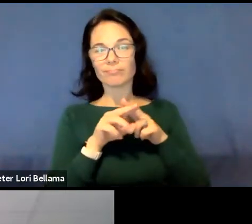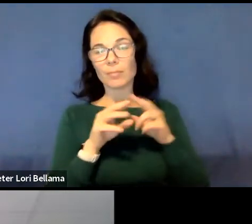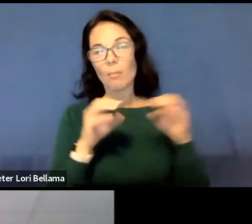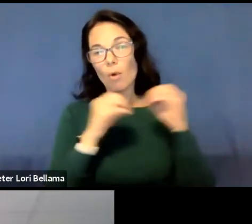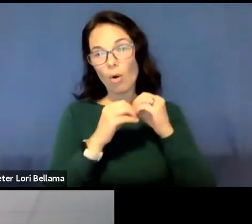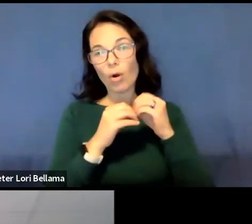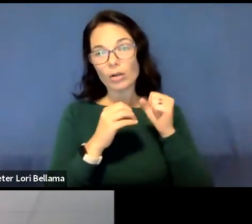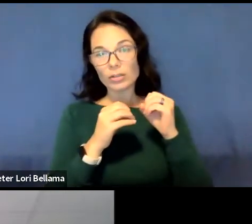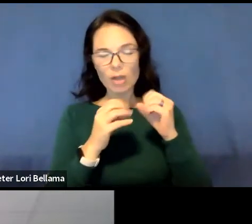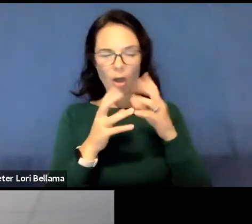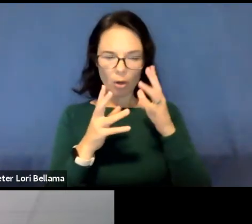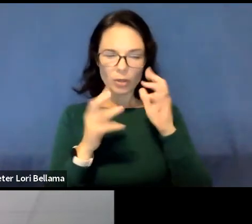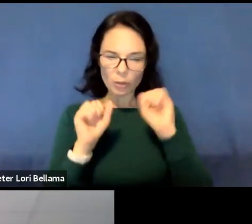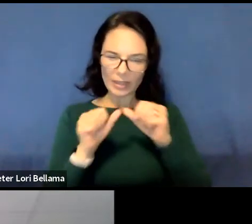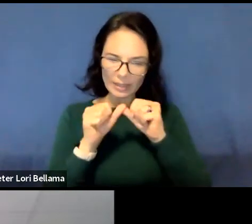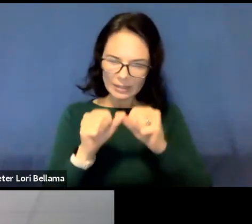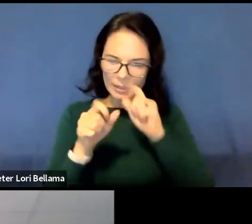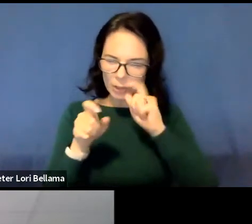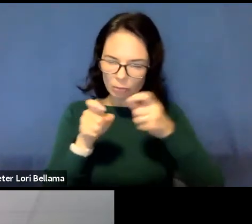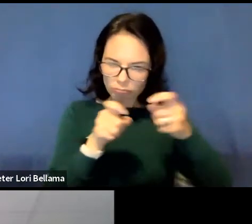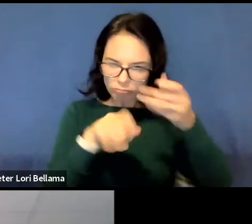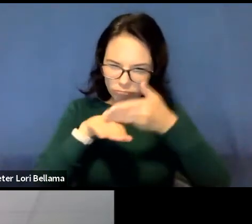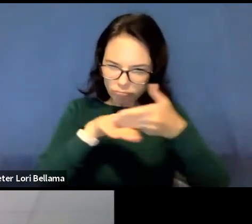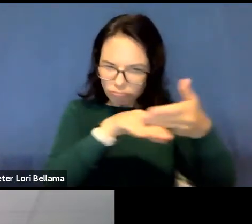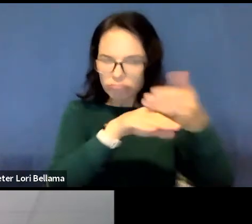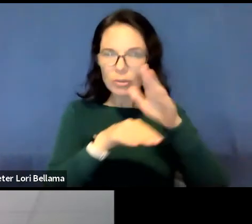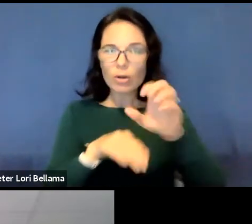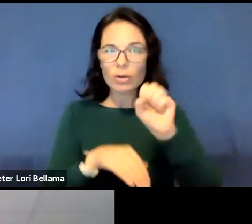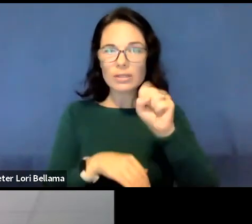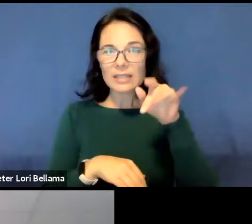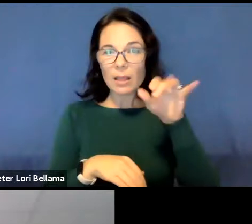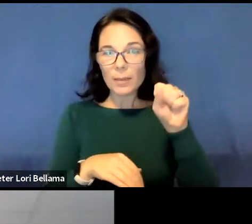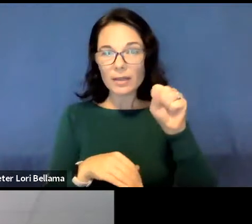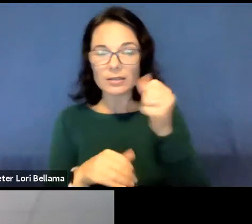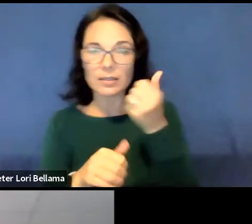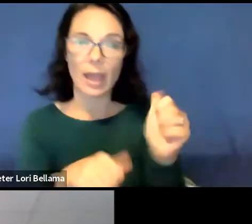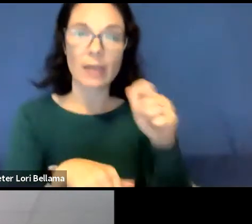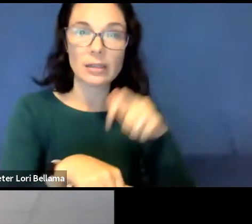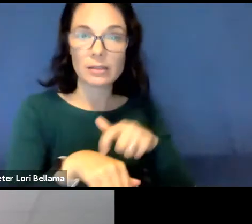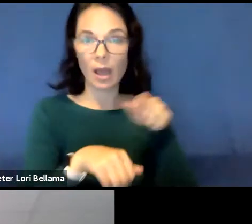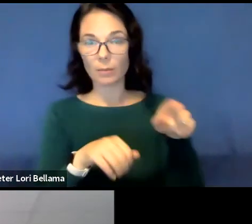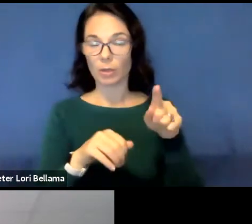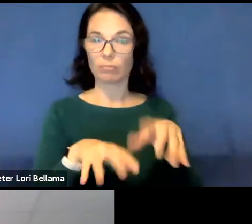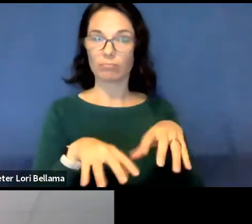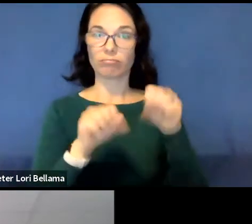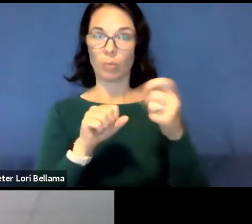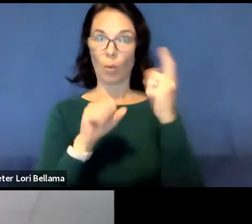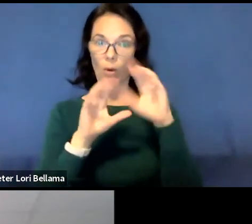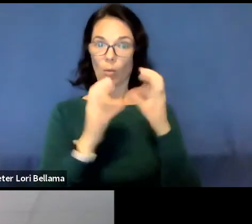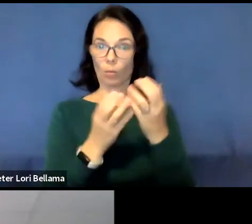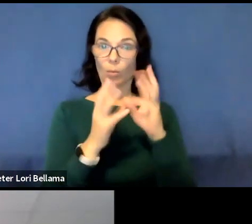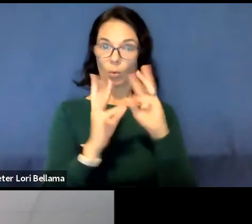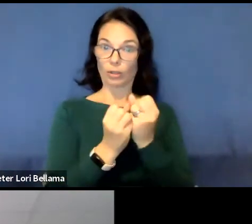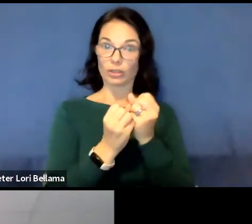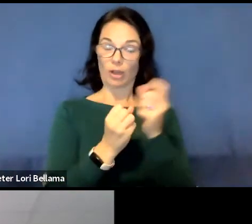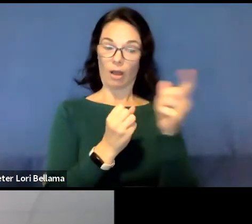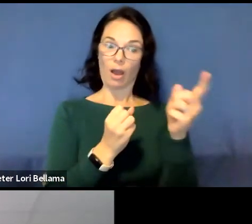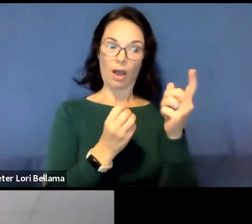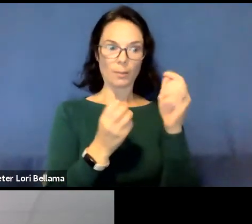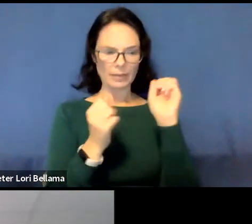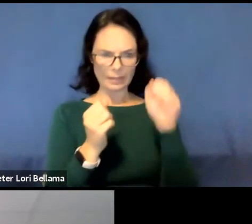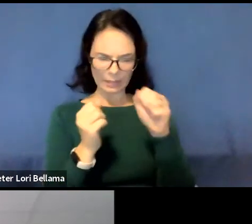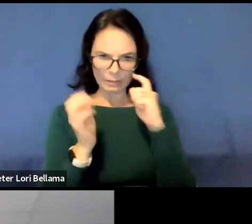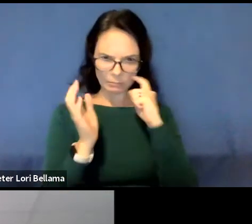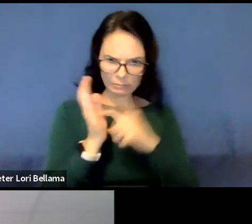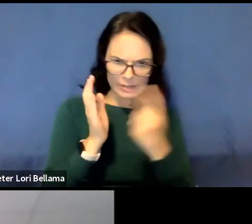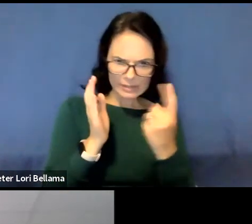continue refining that syllabus, and every time you go to one of these workshops, you'll find something, another way that you can look at your syllabus, and another way that you can make some